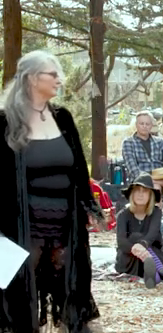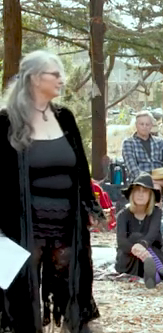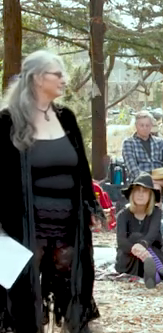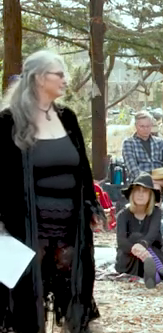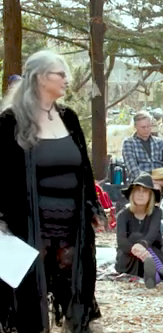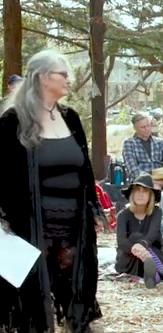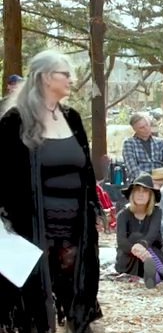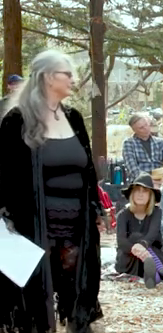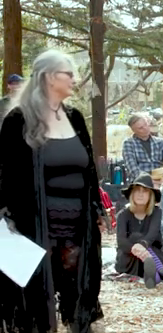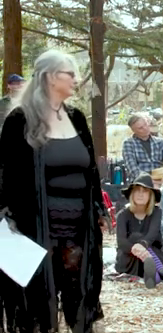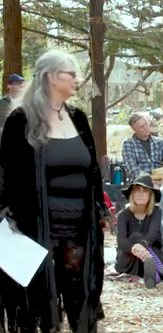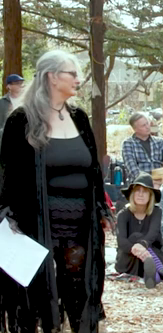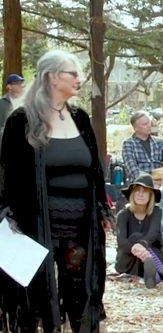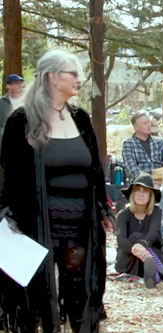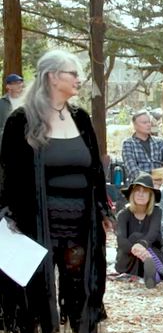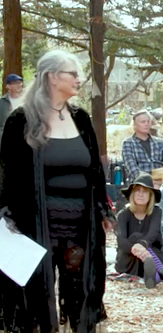Anand Raj,